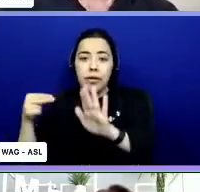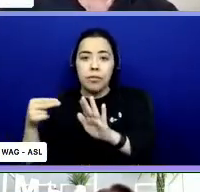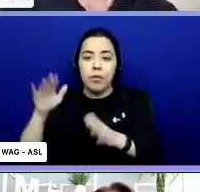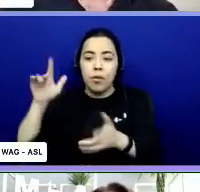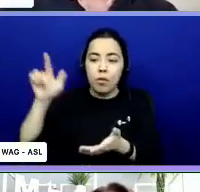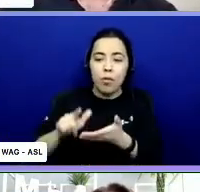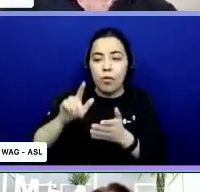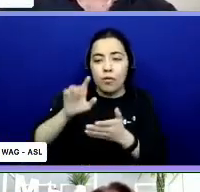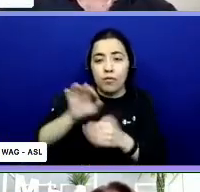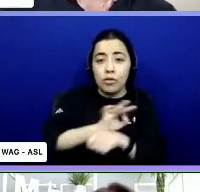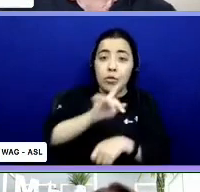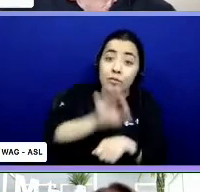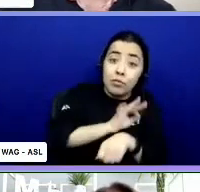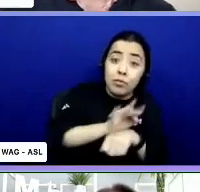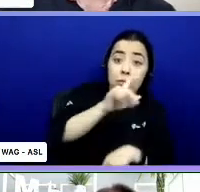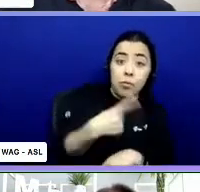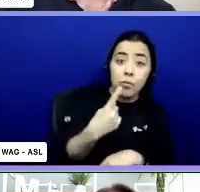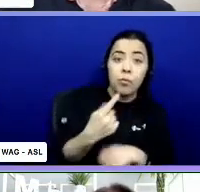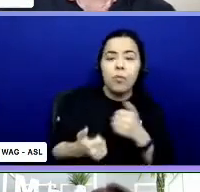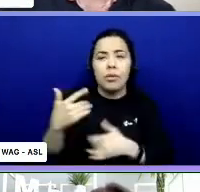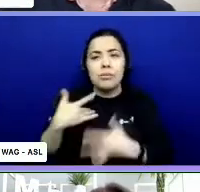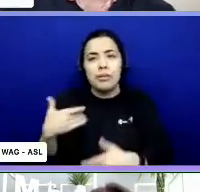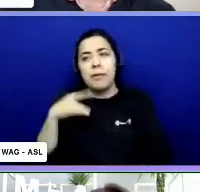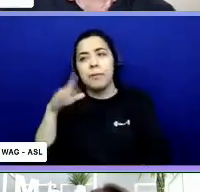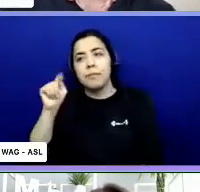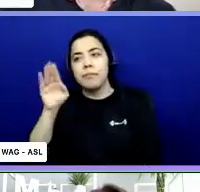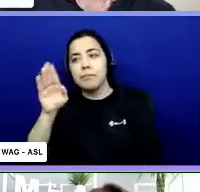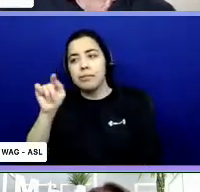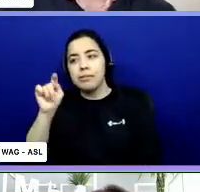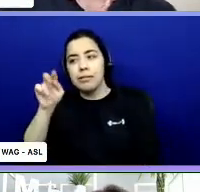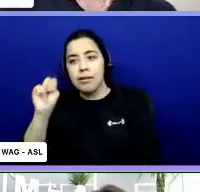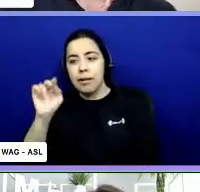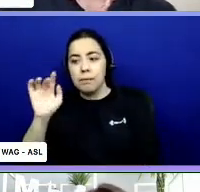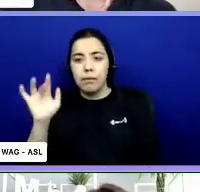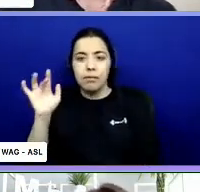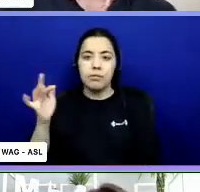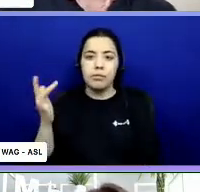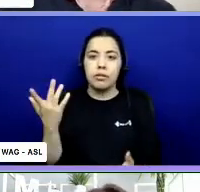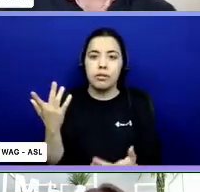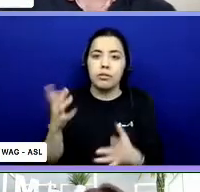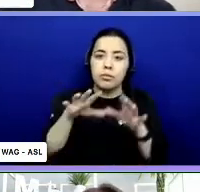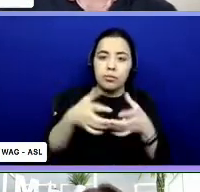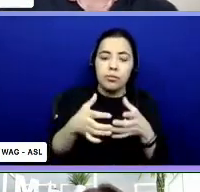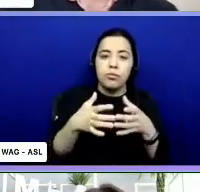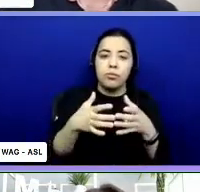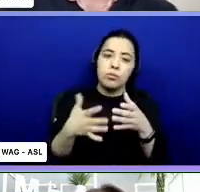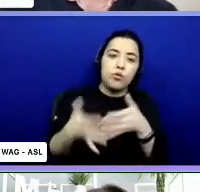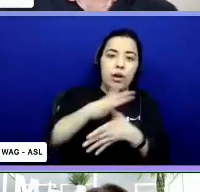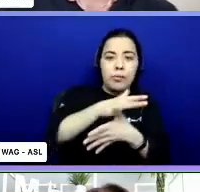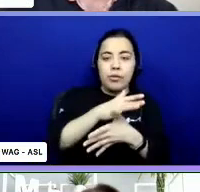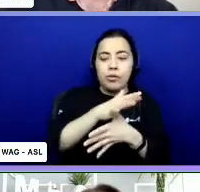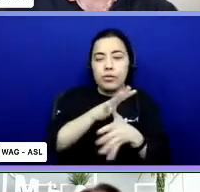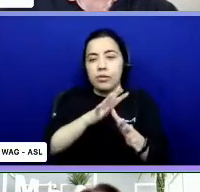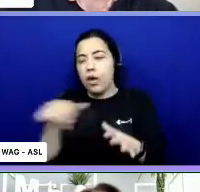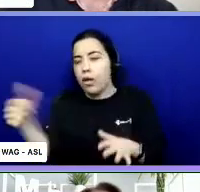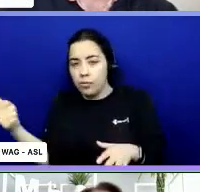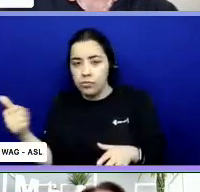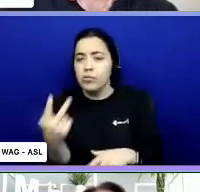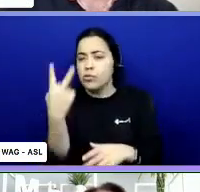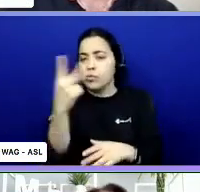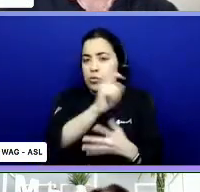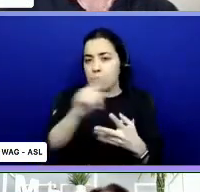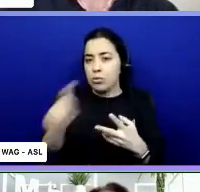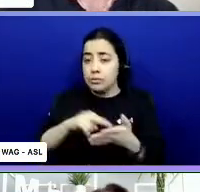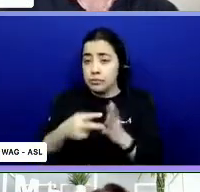like BTN, button, primary, etc. There's two questions based on this challenge. Can't AI